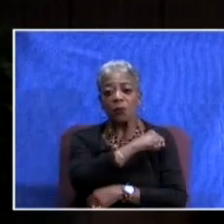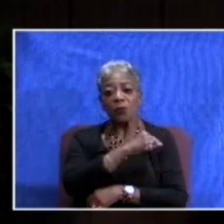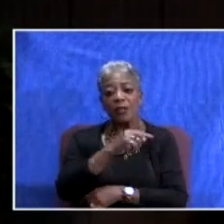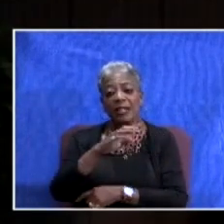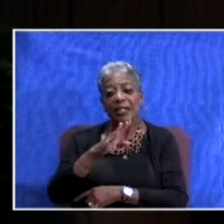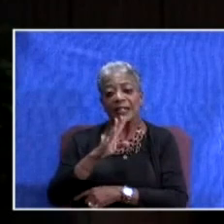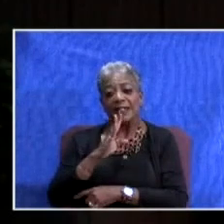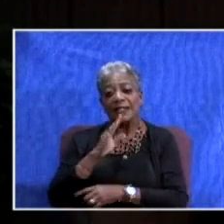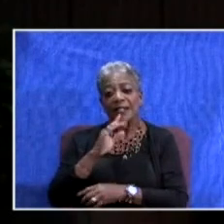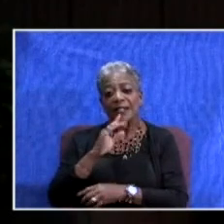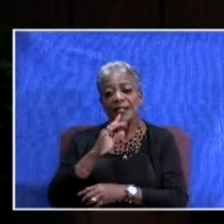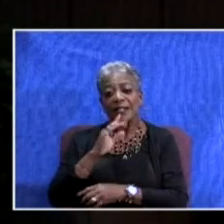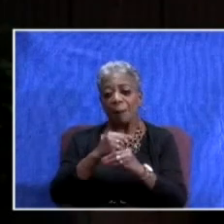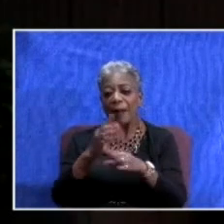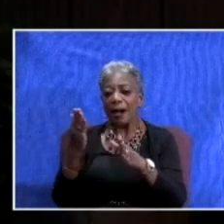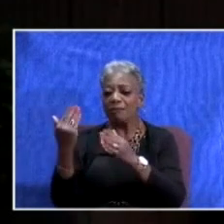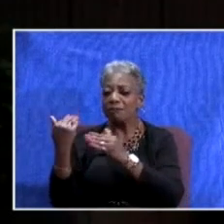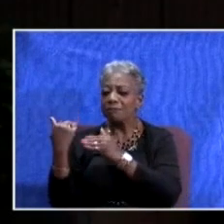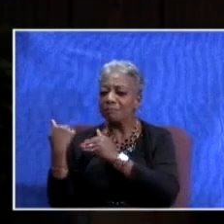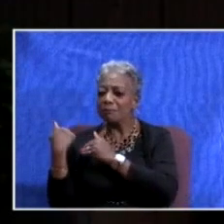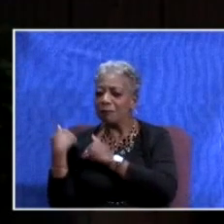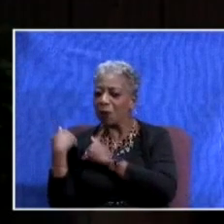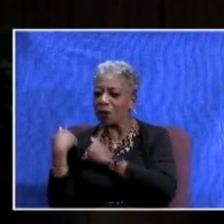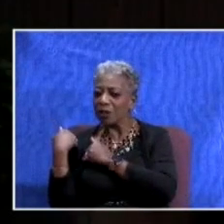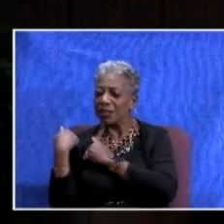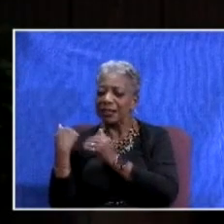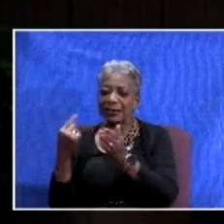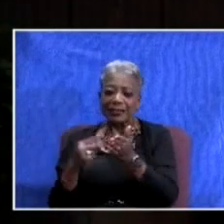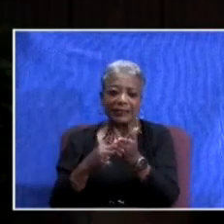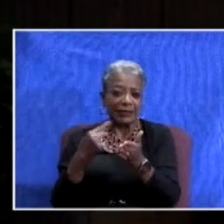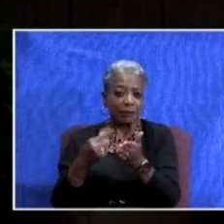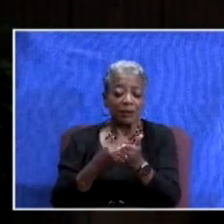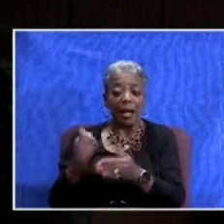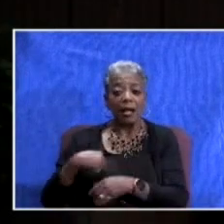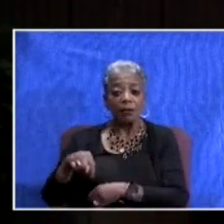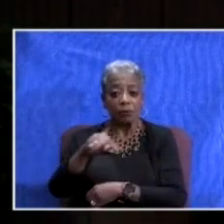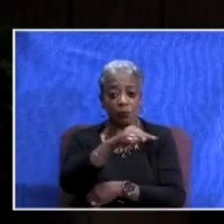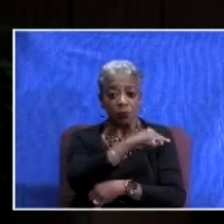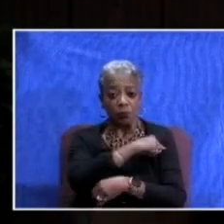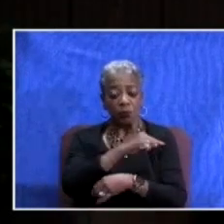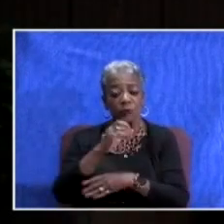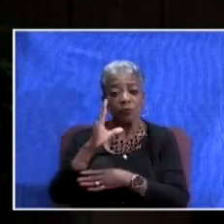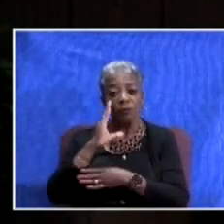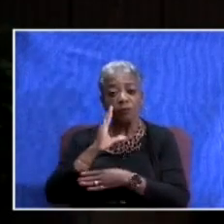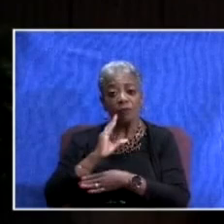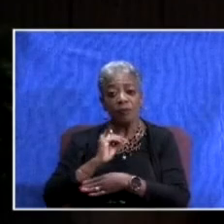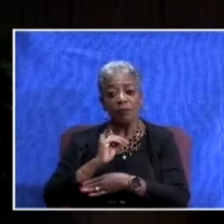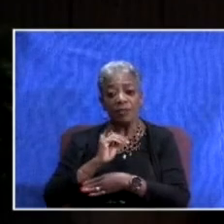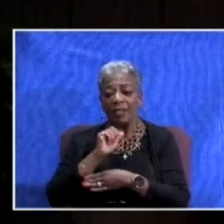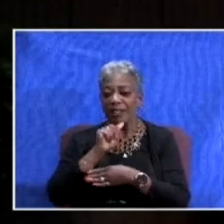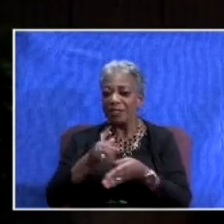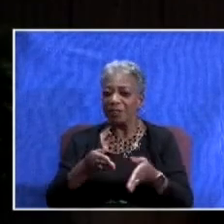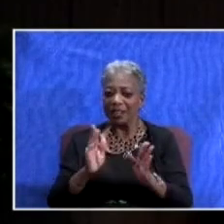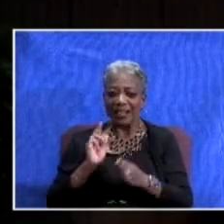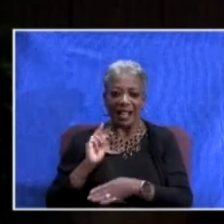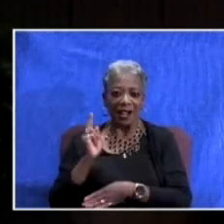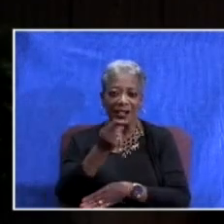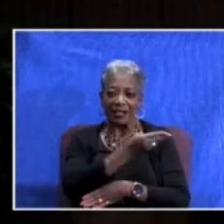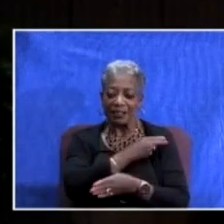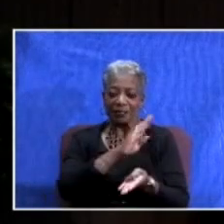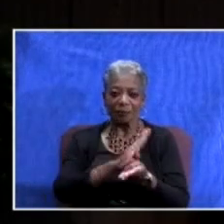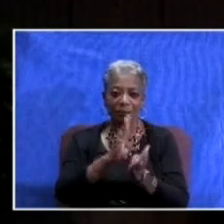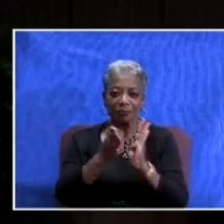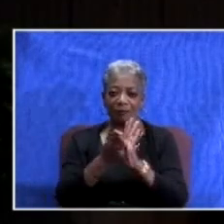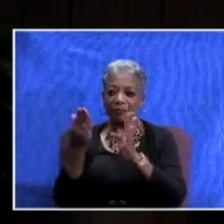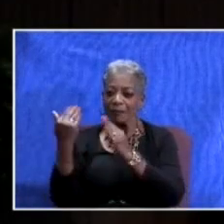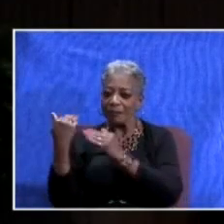because sometimes that's what we're experiencing. But don't let us be so burden-focused that